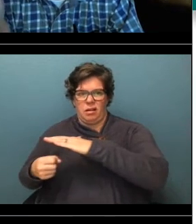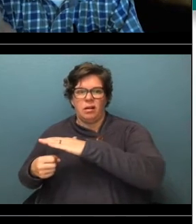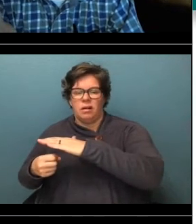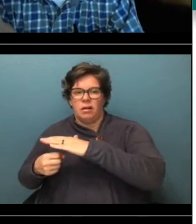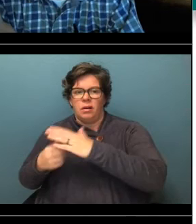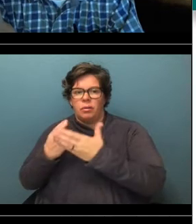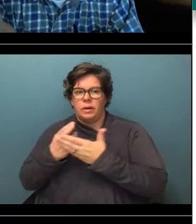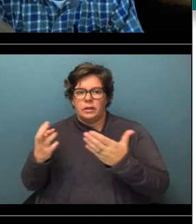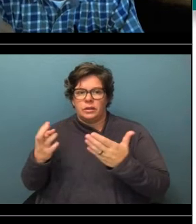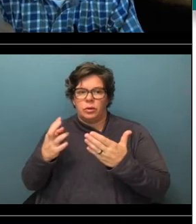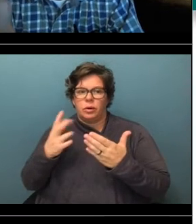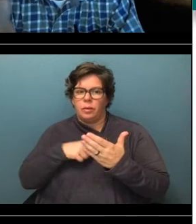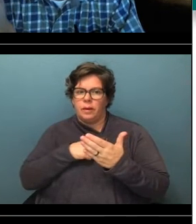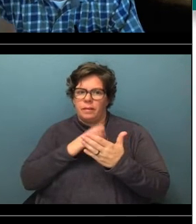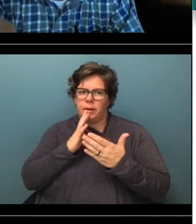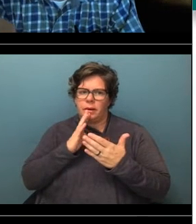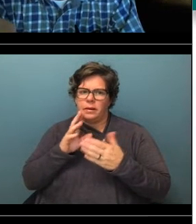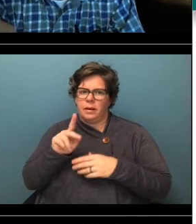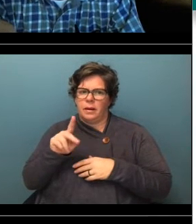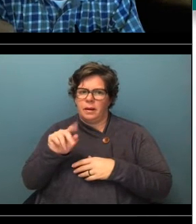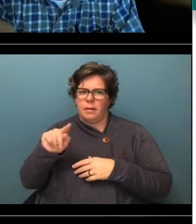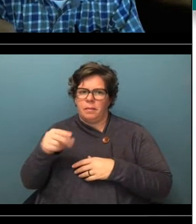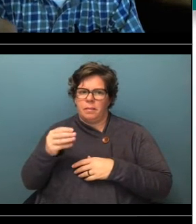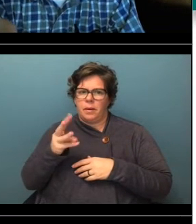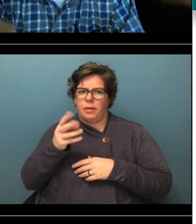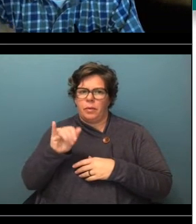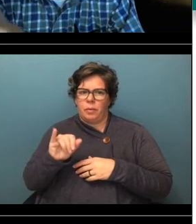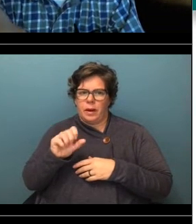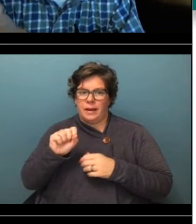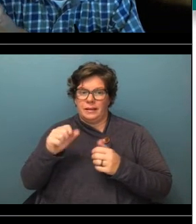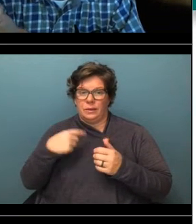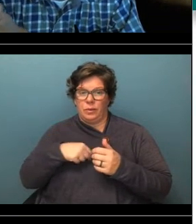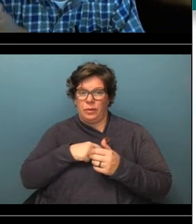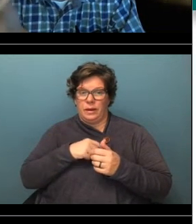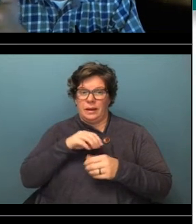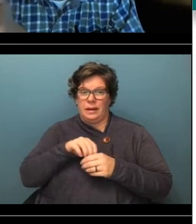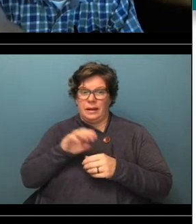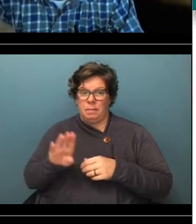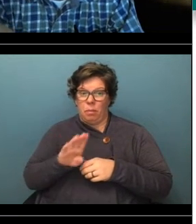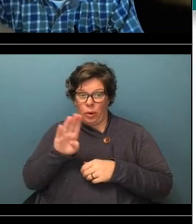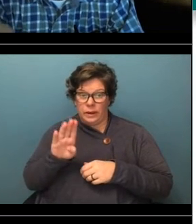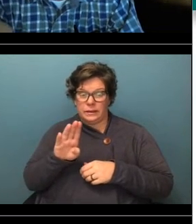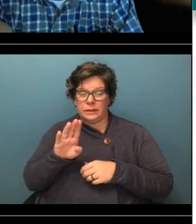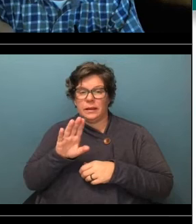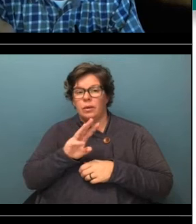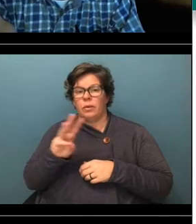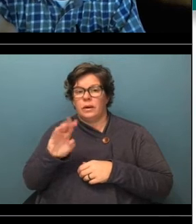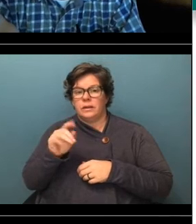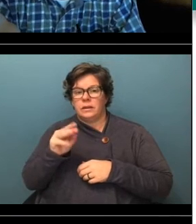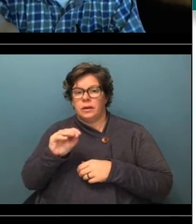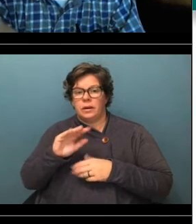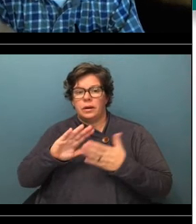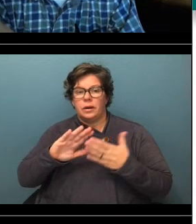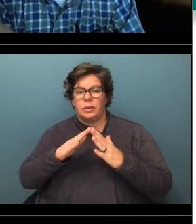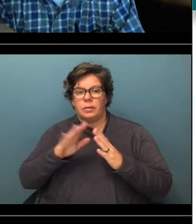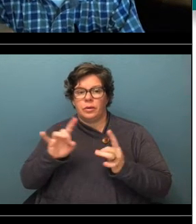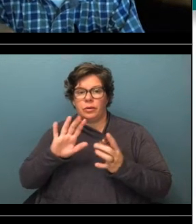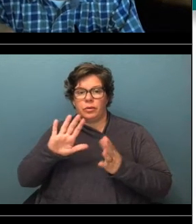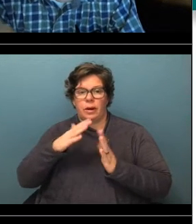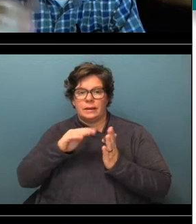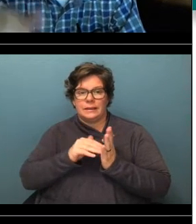local crisis centers. Pathways Community Crisis Center of Idaho, located in Boise, as well as the Western Idaho Community Crisis Center